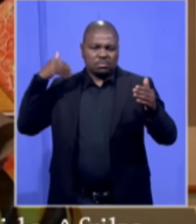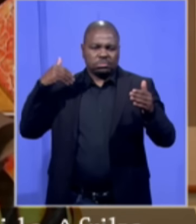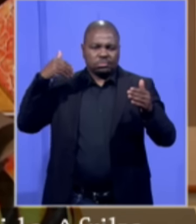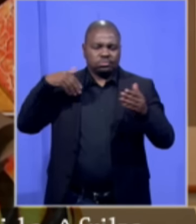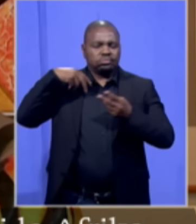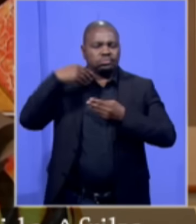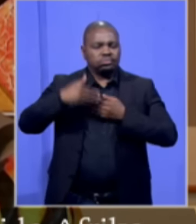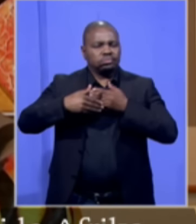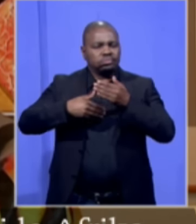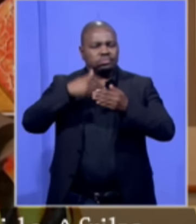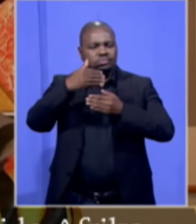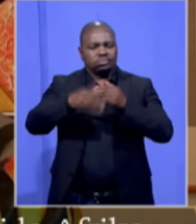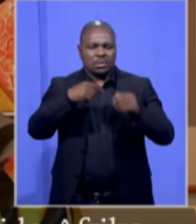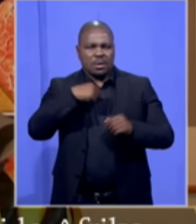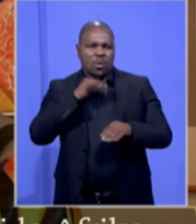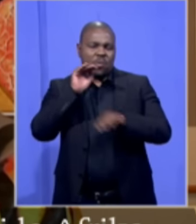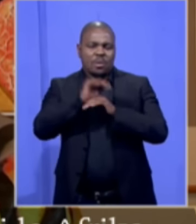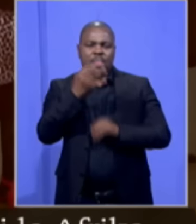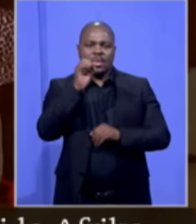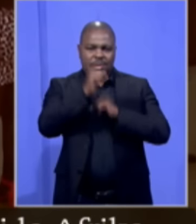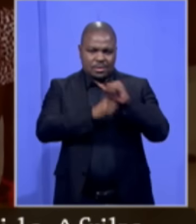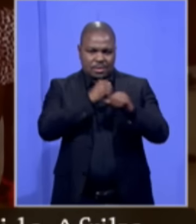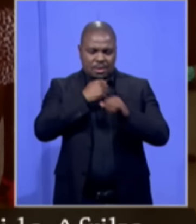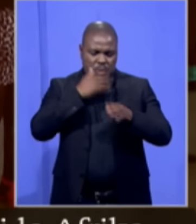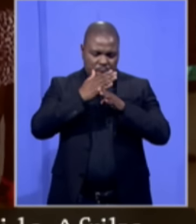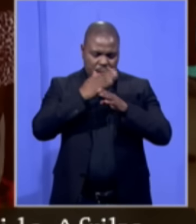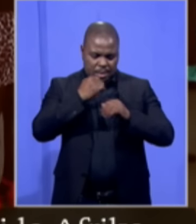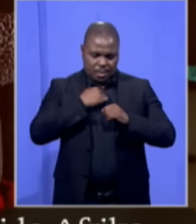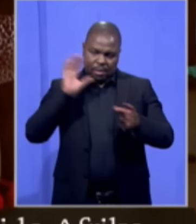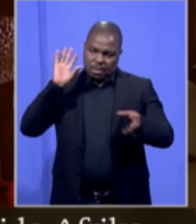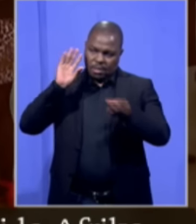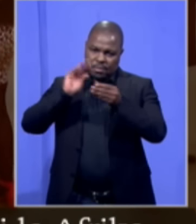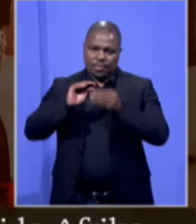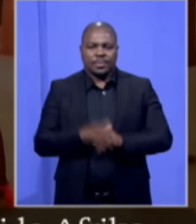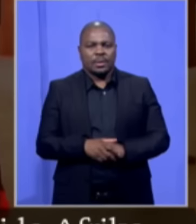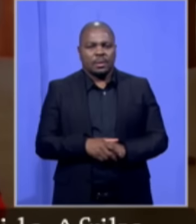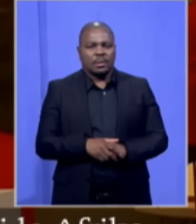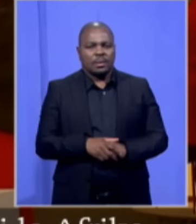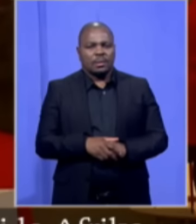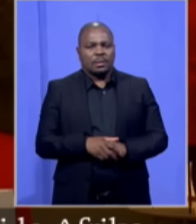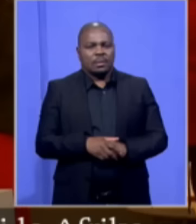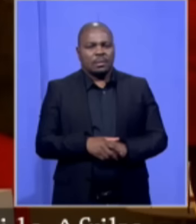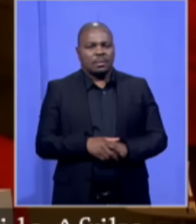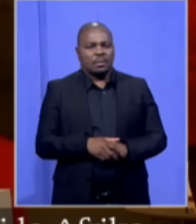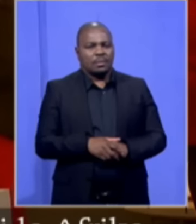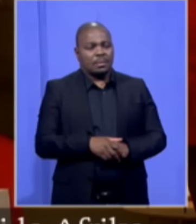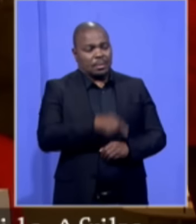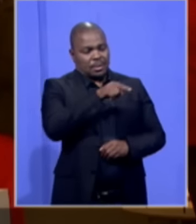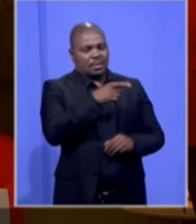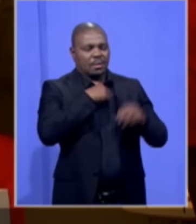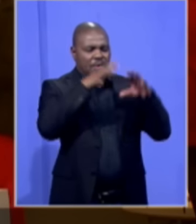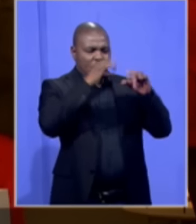my career of more than 30 years. You know, my work delves into our community,